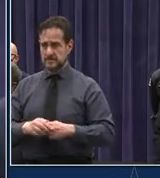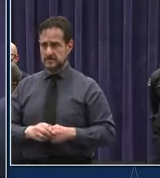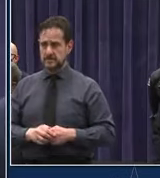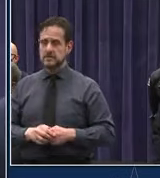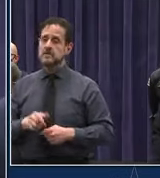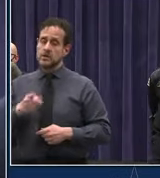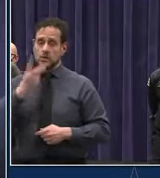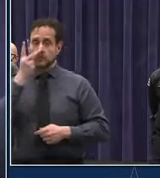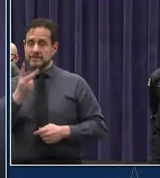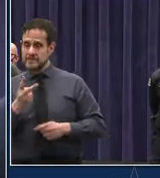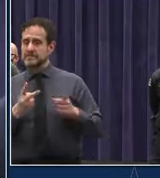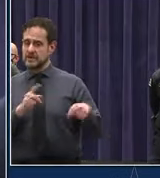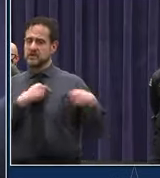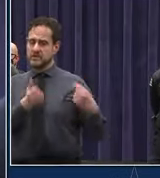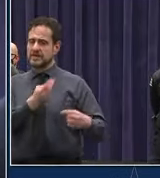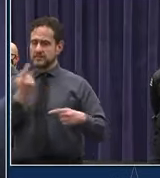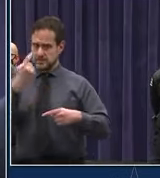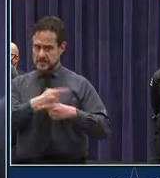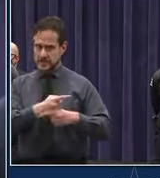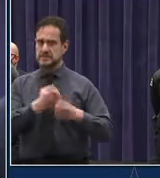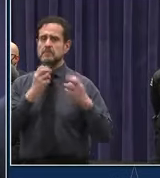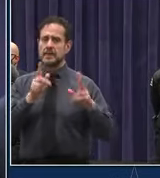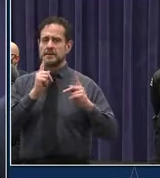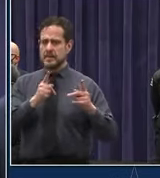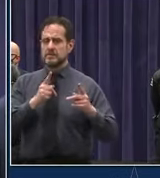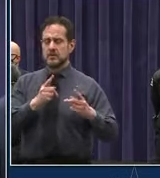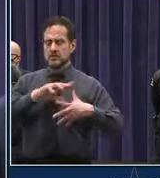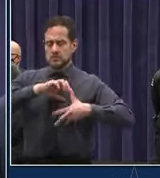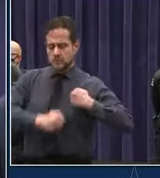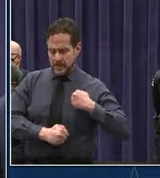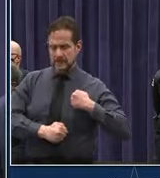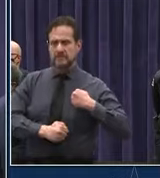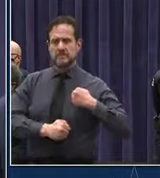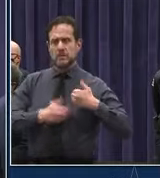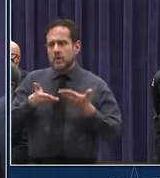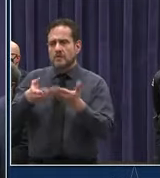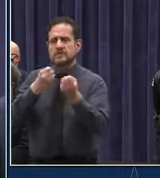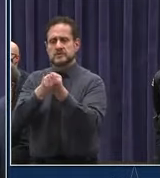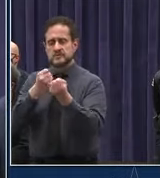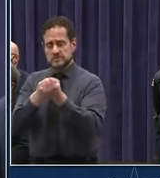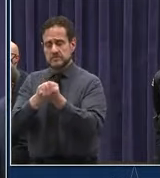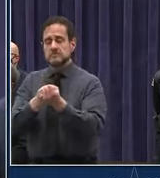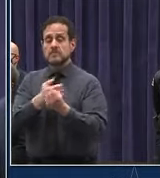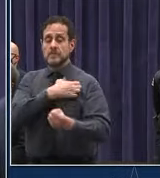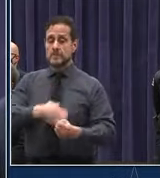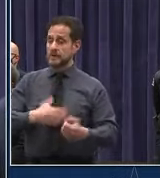the last several years that we have been working collaboratively with the Chicago Police Department